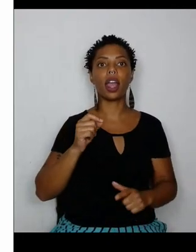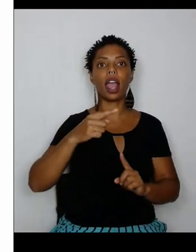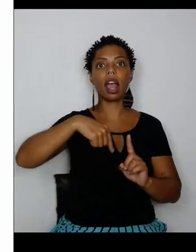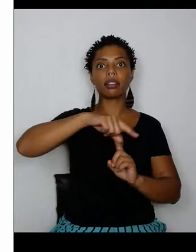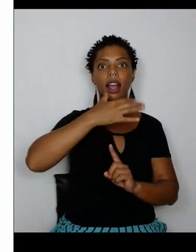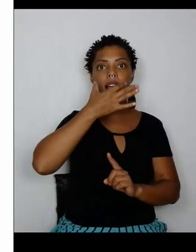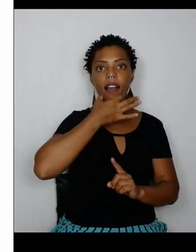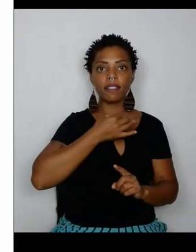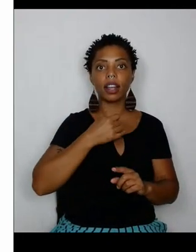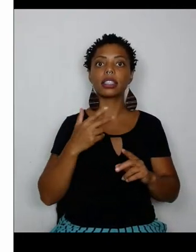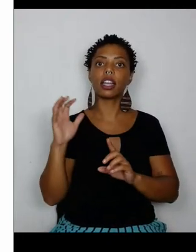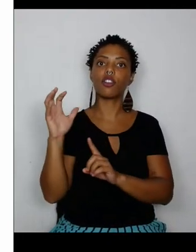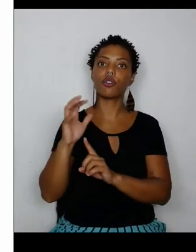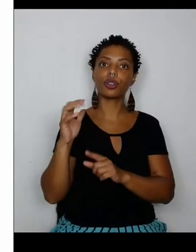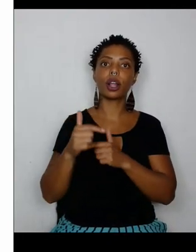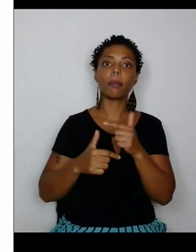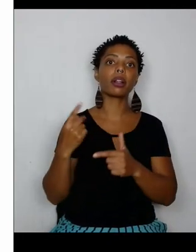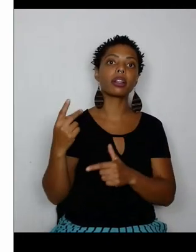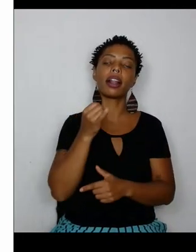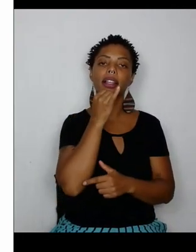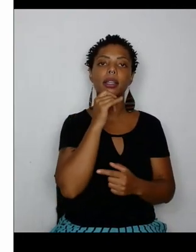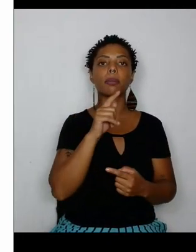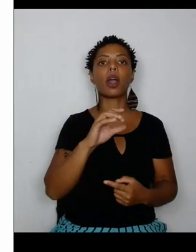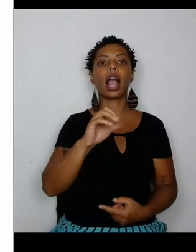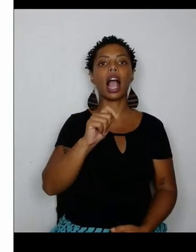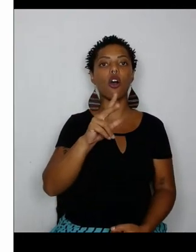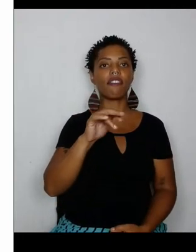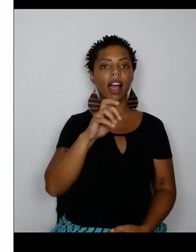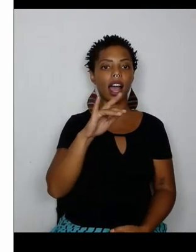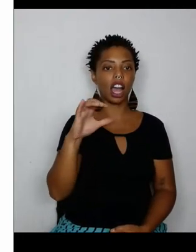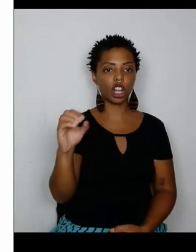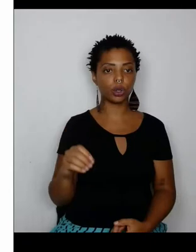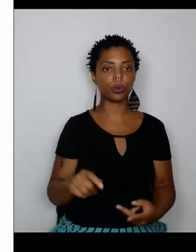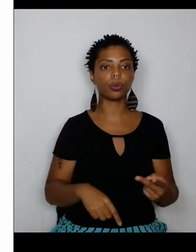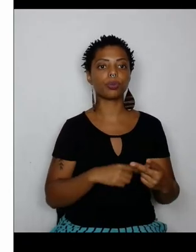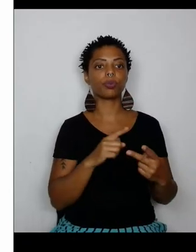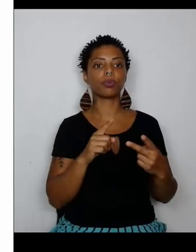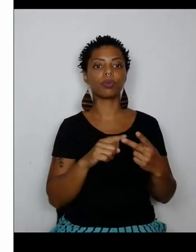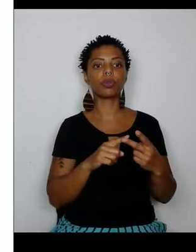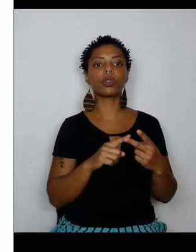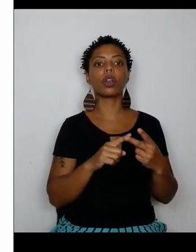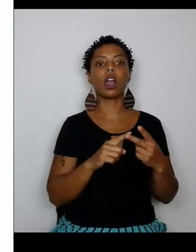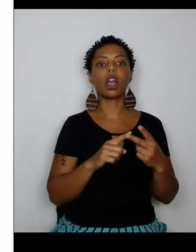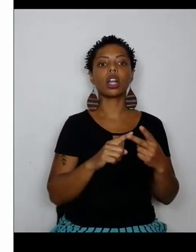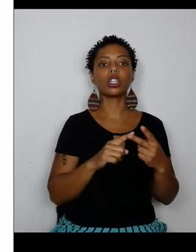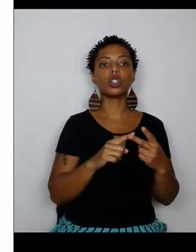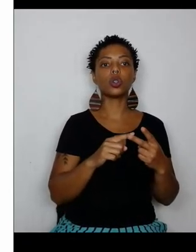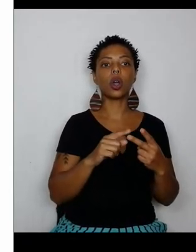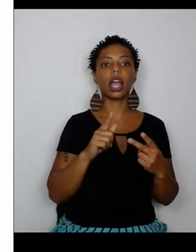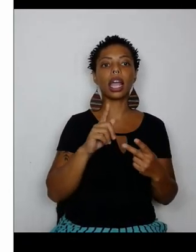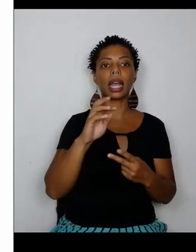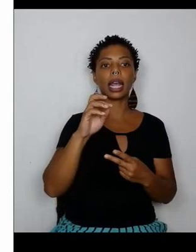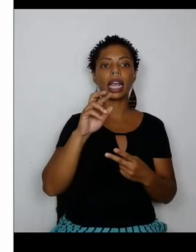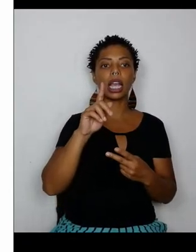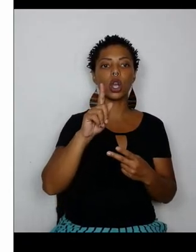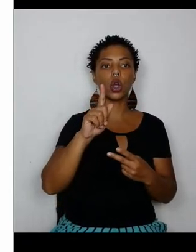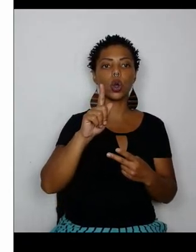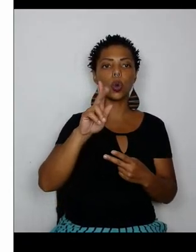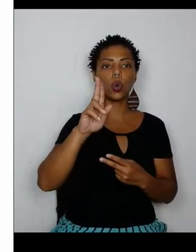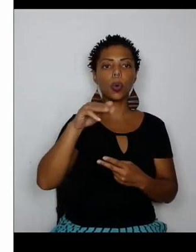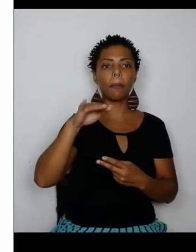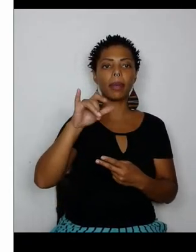gumillu calgary the calvary of nison and the cleogastel de los diable